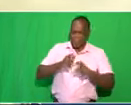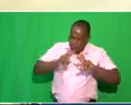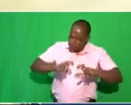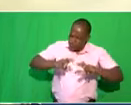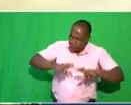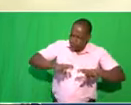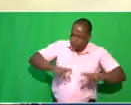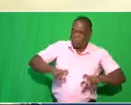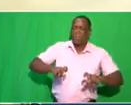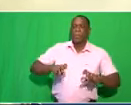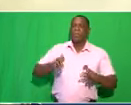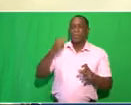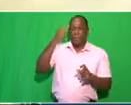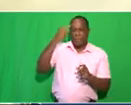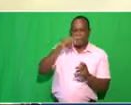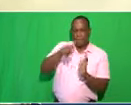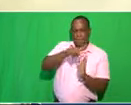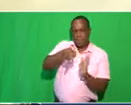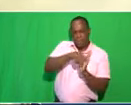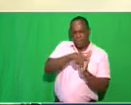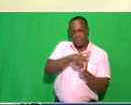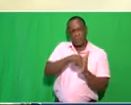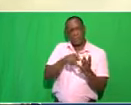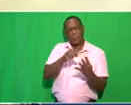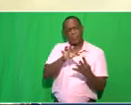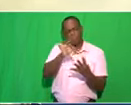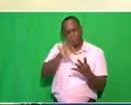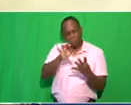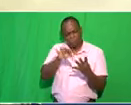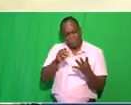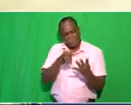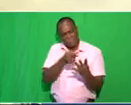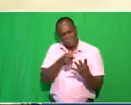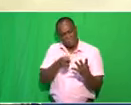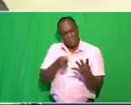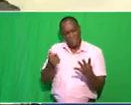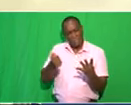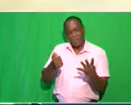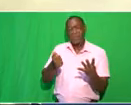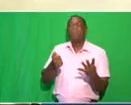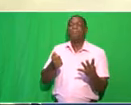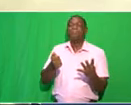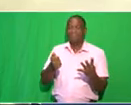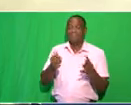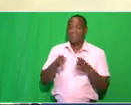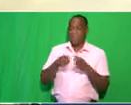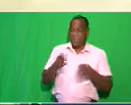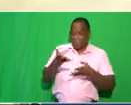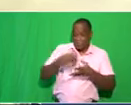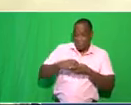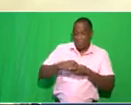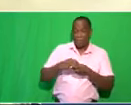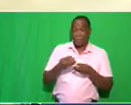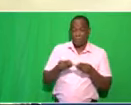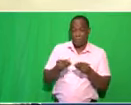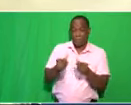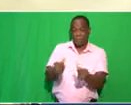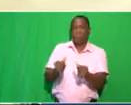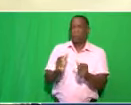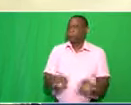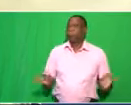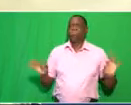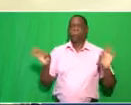to improve the overall system as best as possible. The public engagement in the solution is